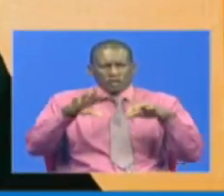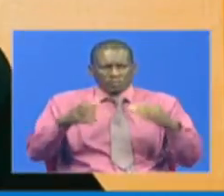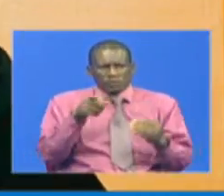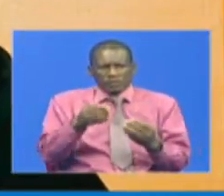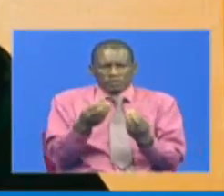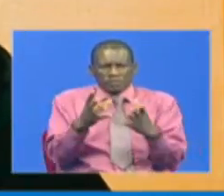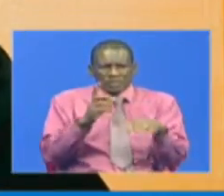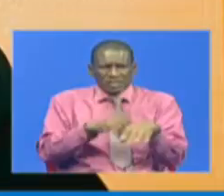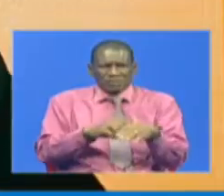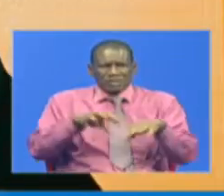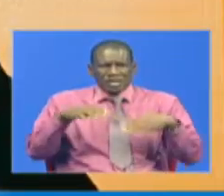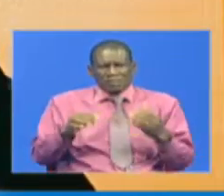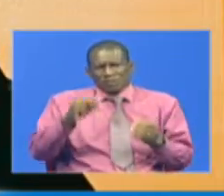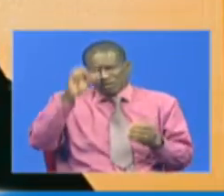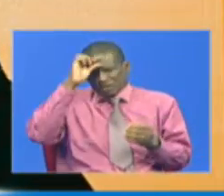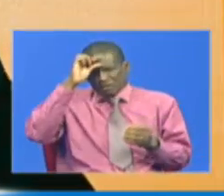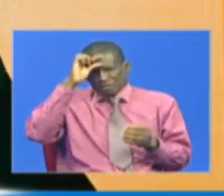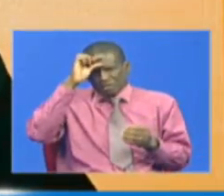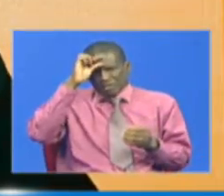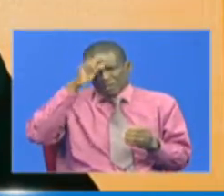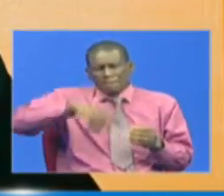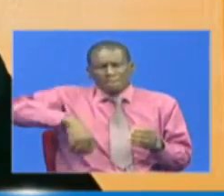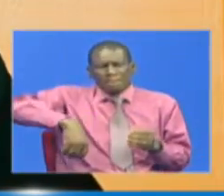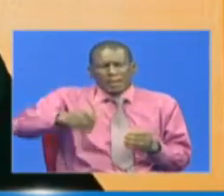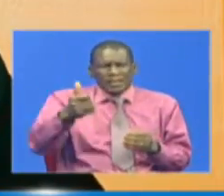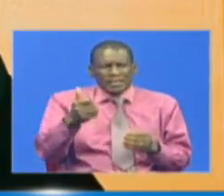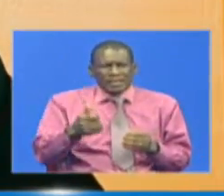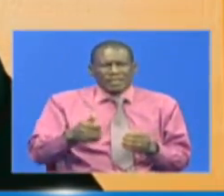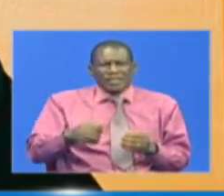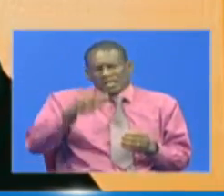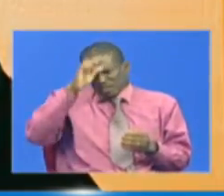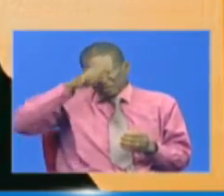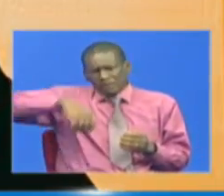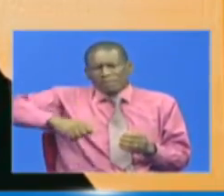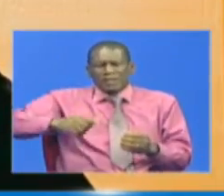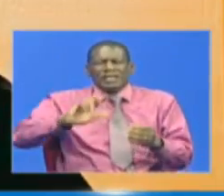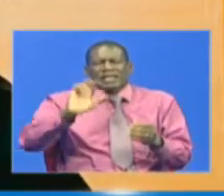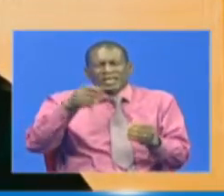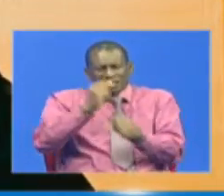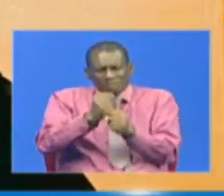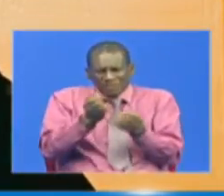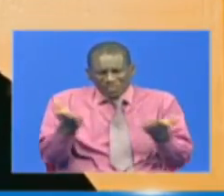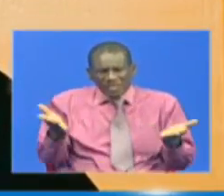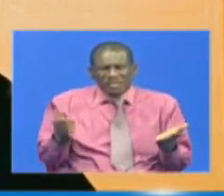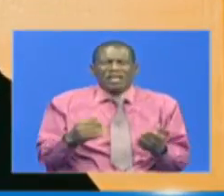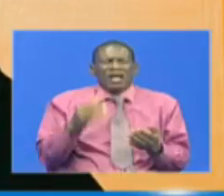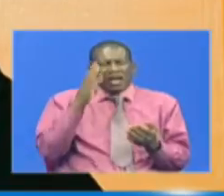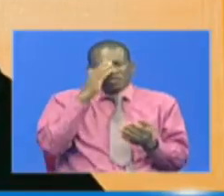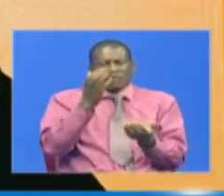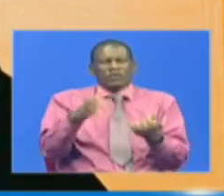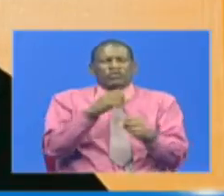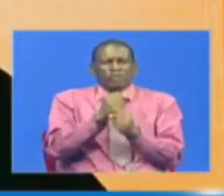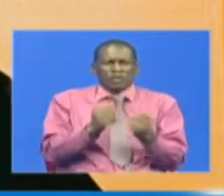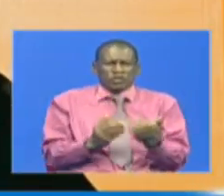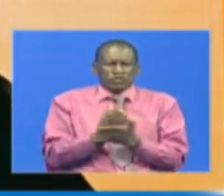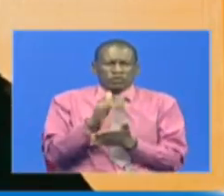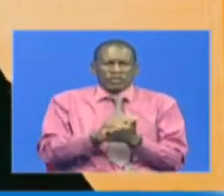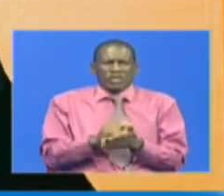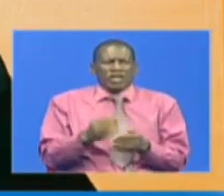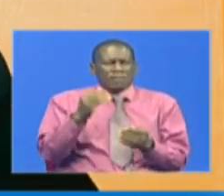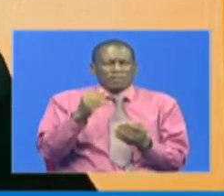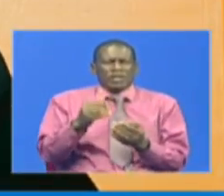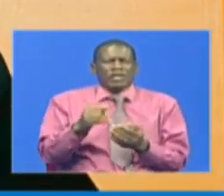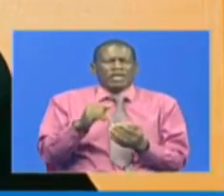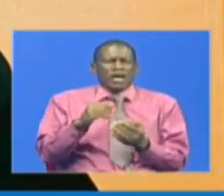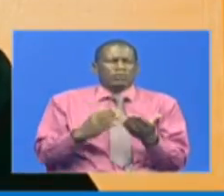times, about government buying local products. I think we just need to ensure, and I'm sure CS would have a view